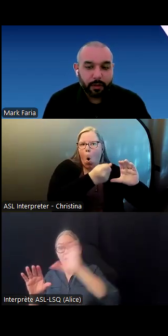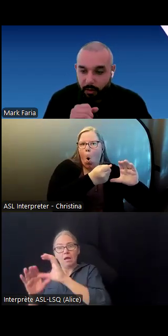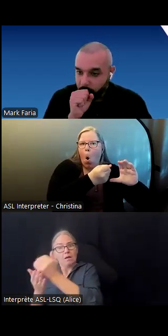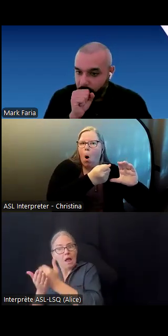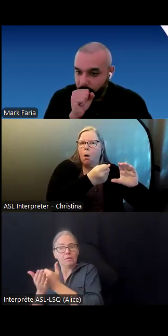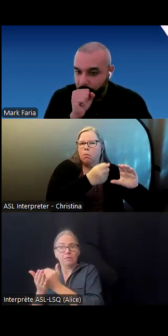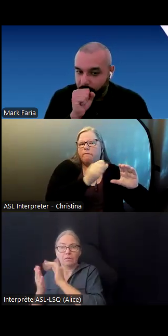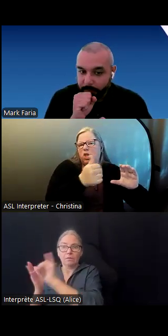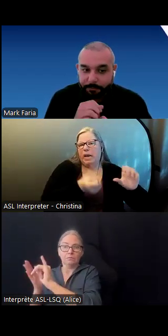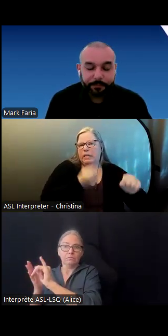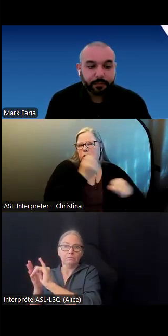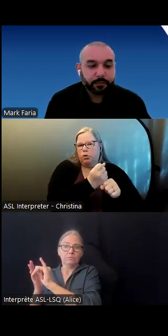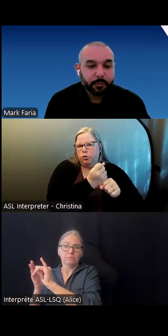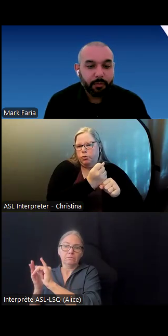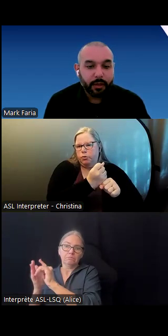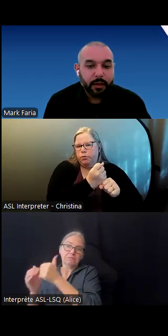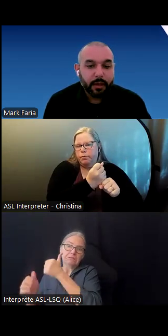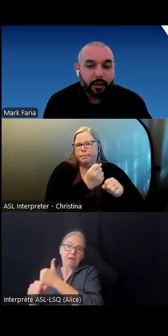So